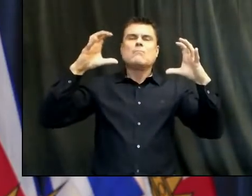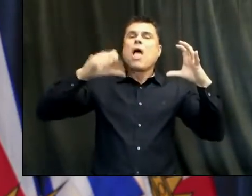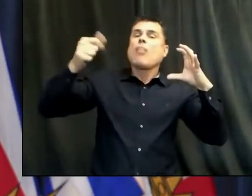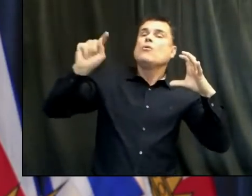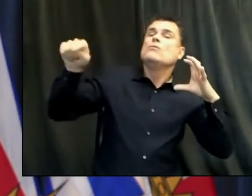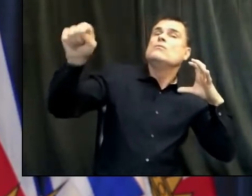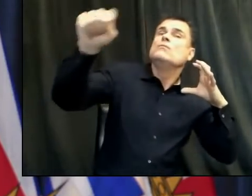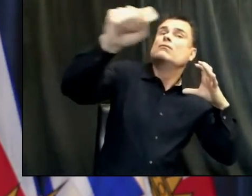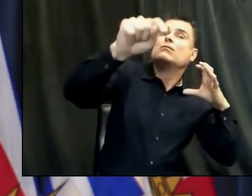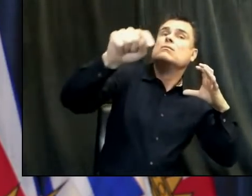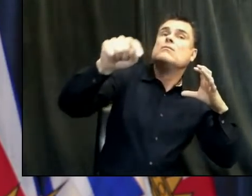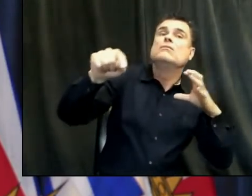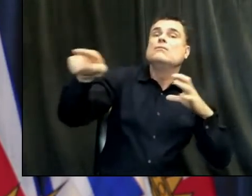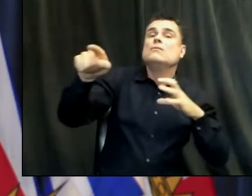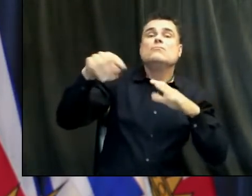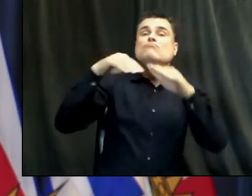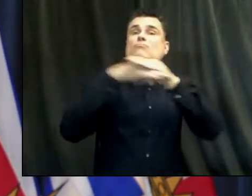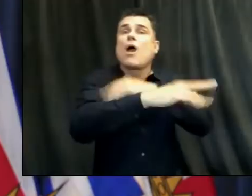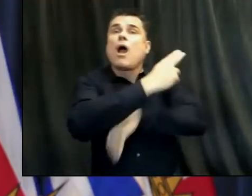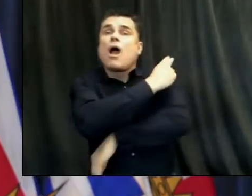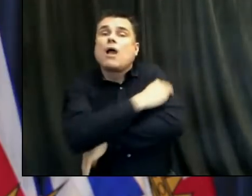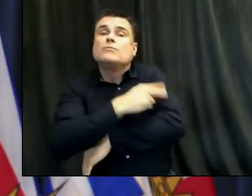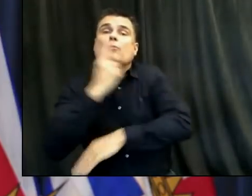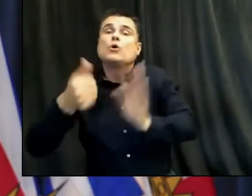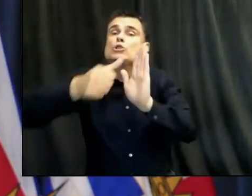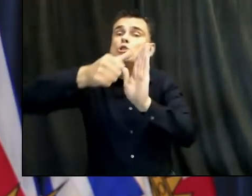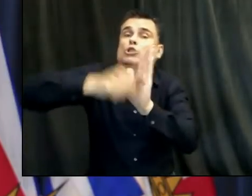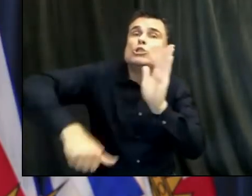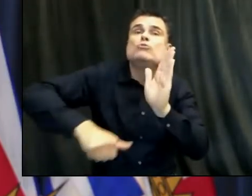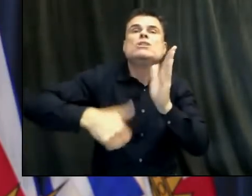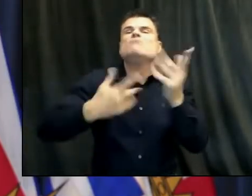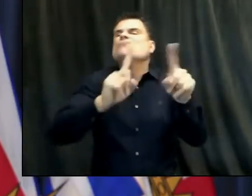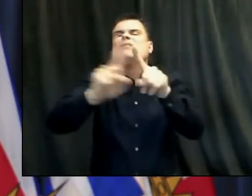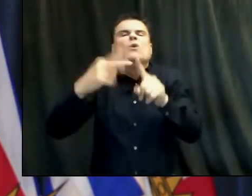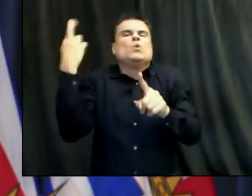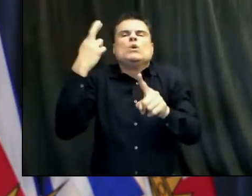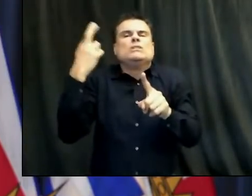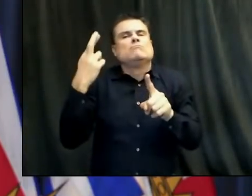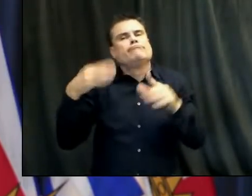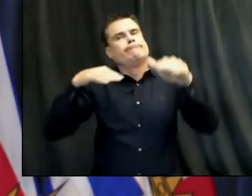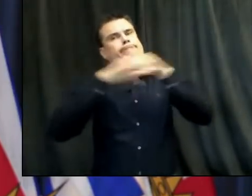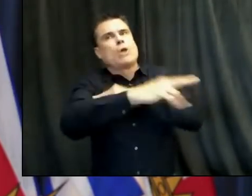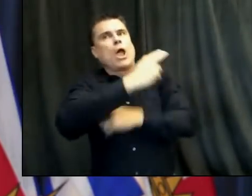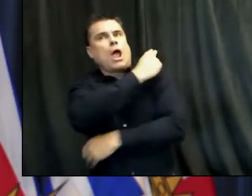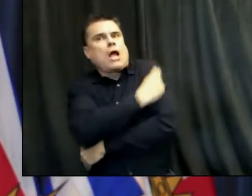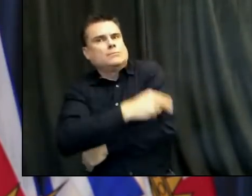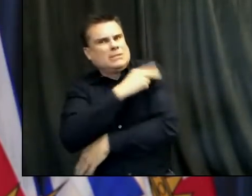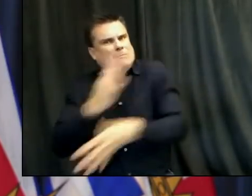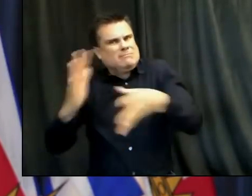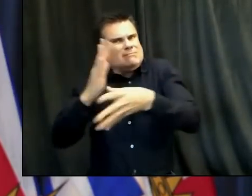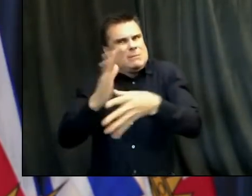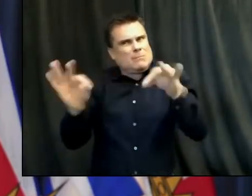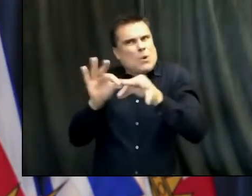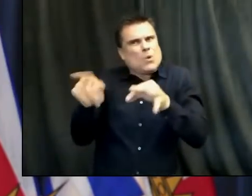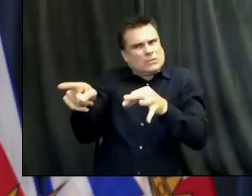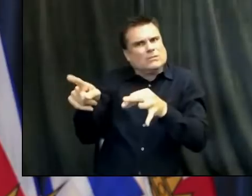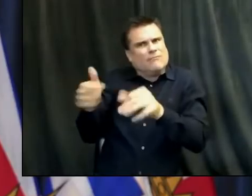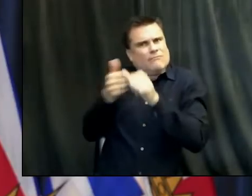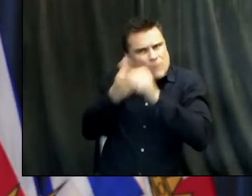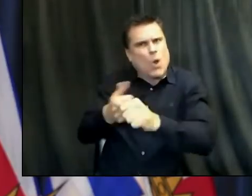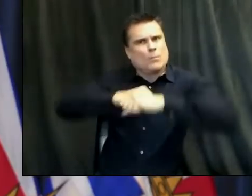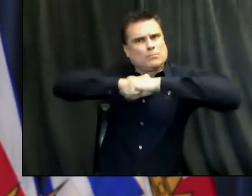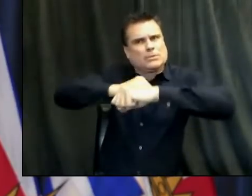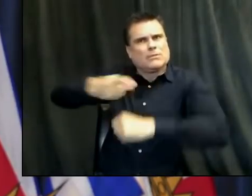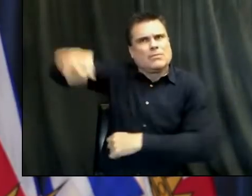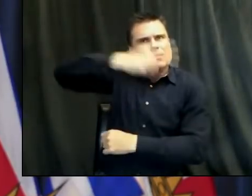other procedures and for everyone, that we do everything we can to stop the spread. Over the last number of days